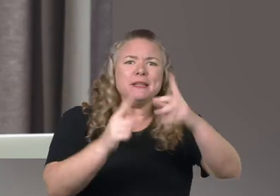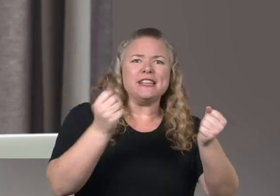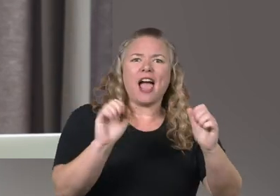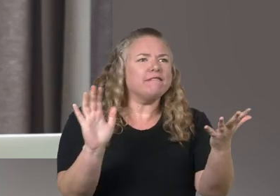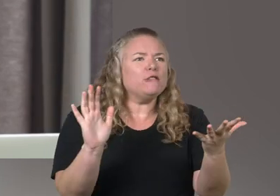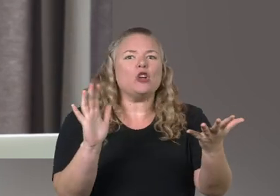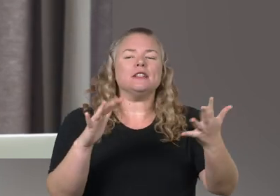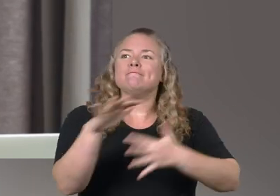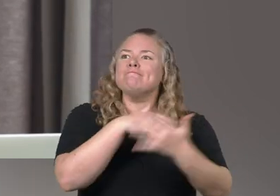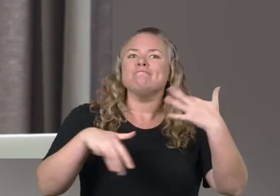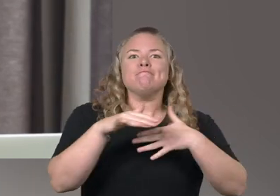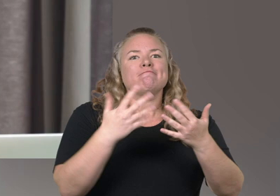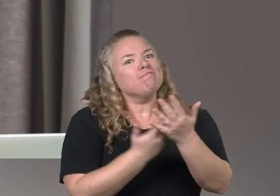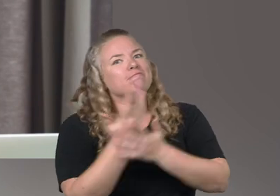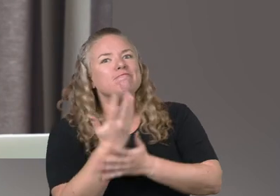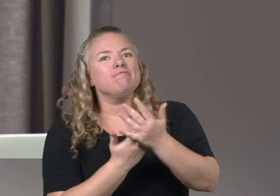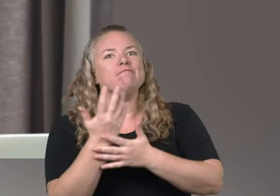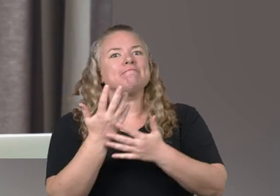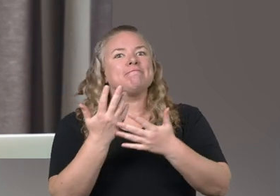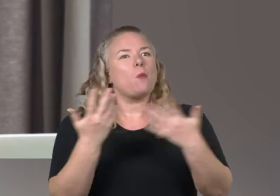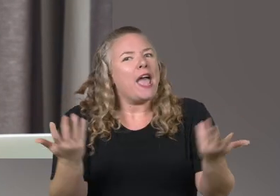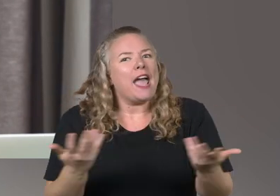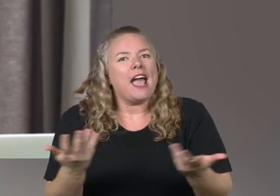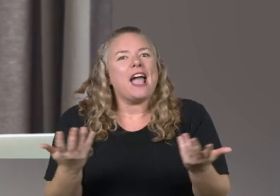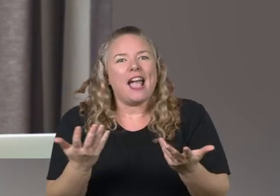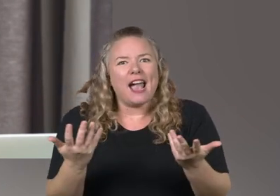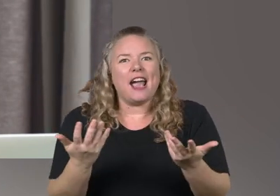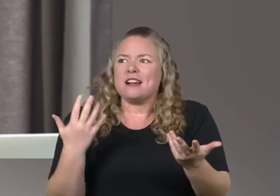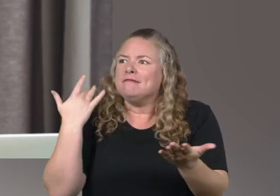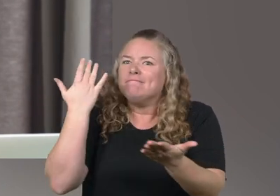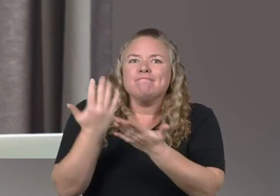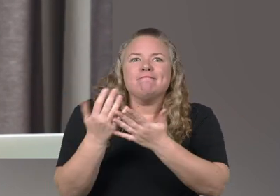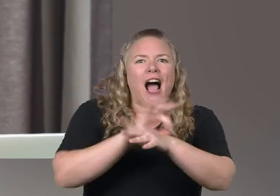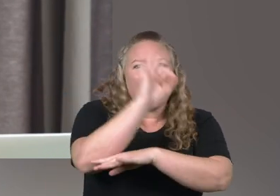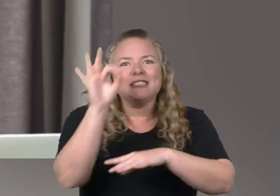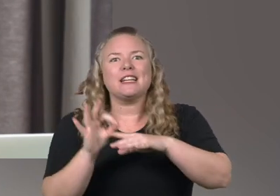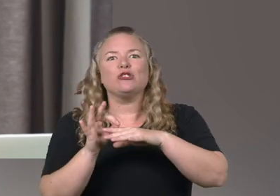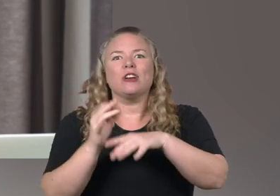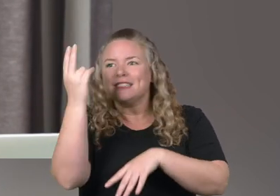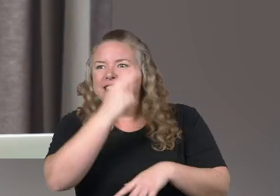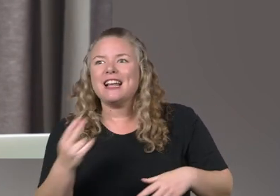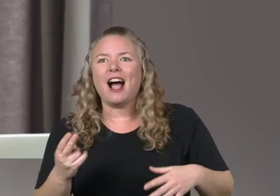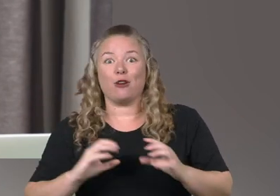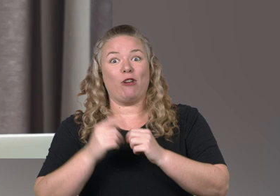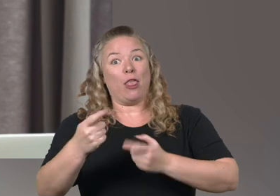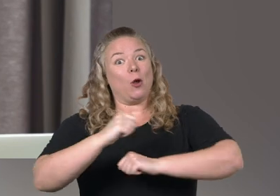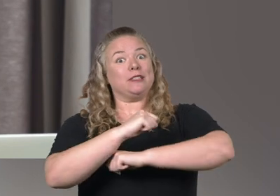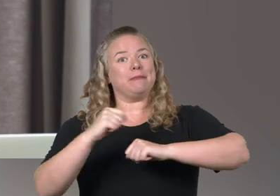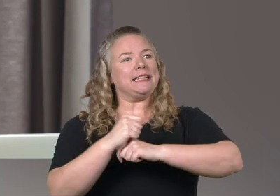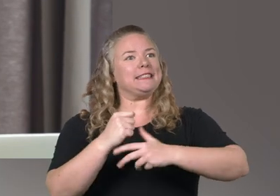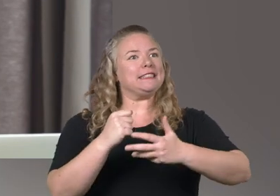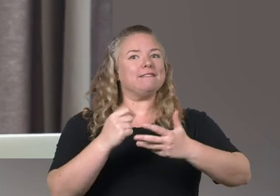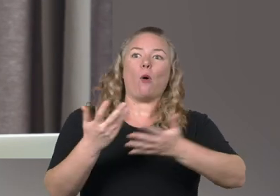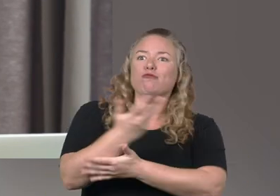non-instrumentalized, non-task-based, non-meeting spaces? What have we done with architecture and design to create the spaces